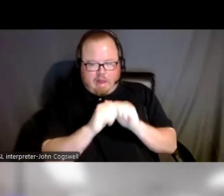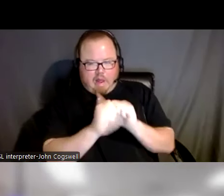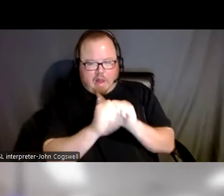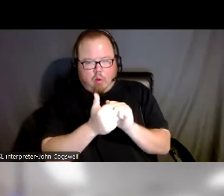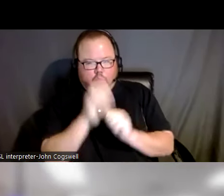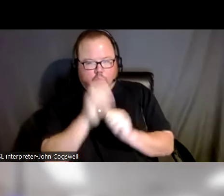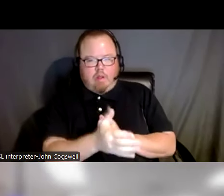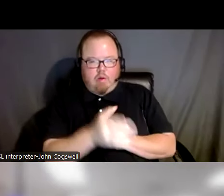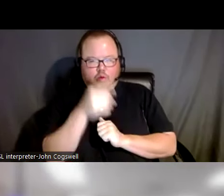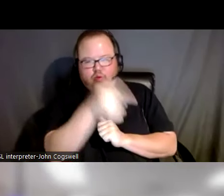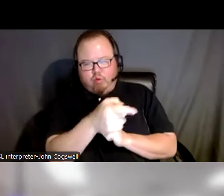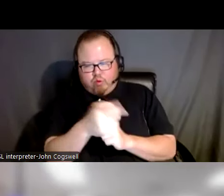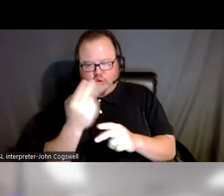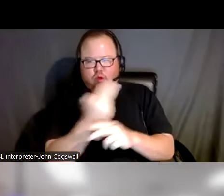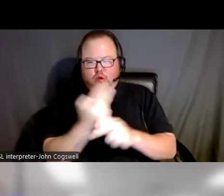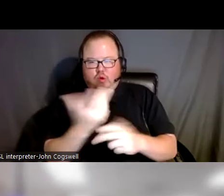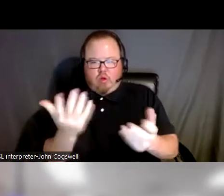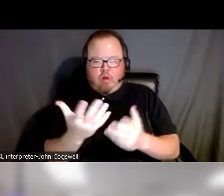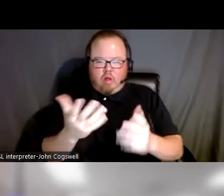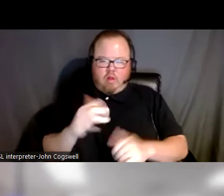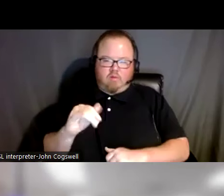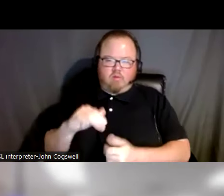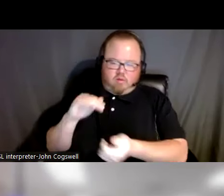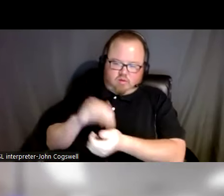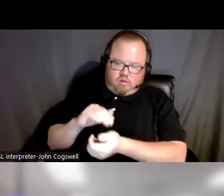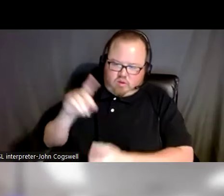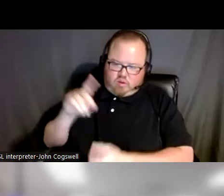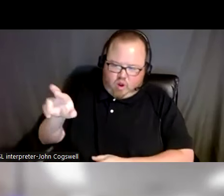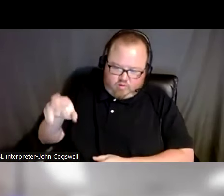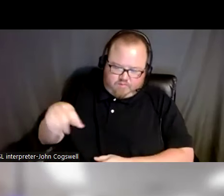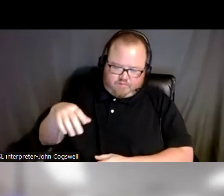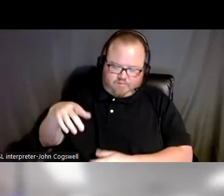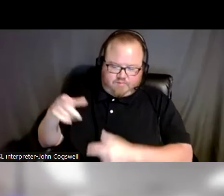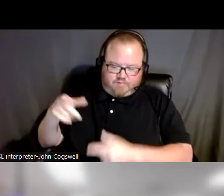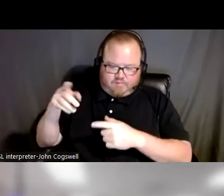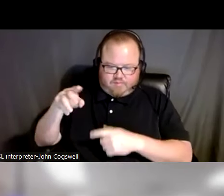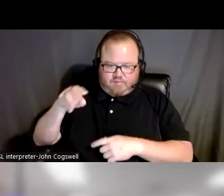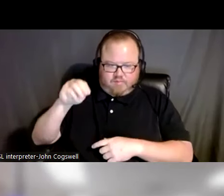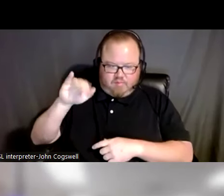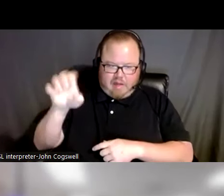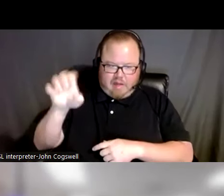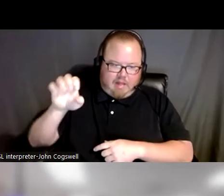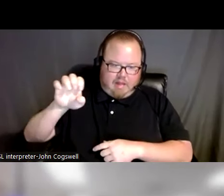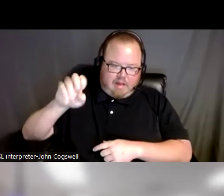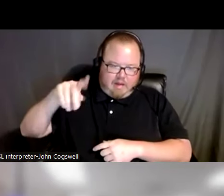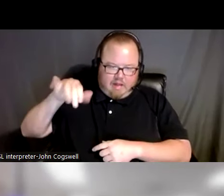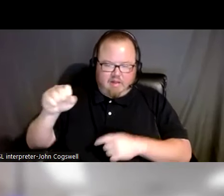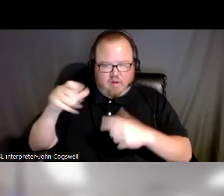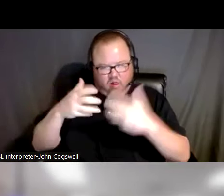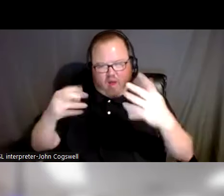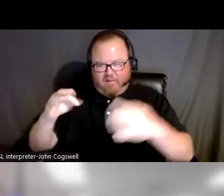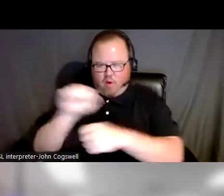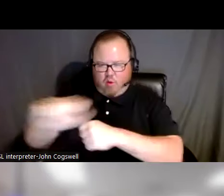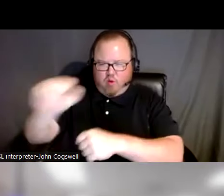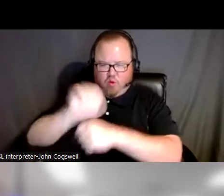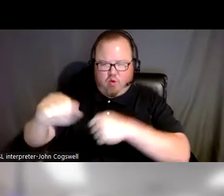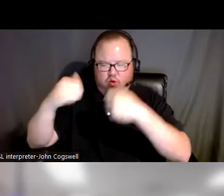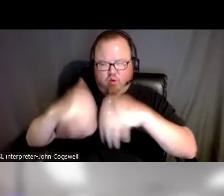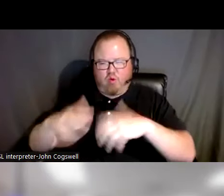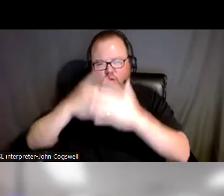What is the, as Dr. Mike Inessis, who's done a ton of great work in this field or in this space, calls it, what is